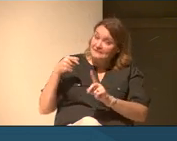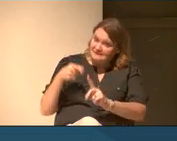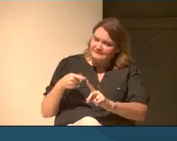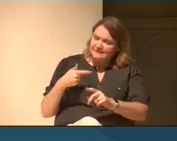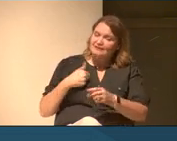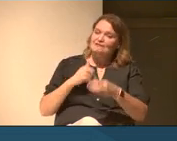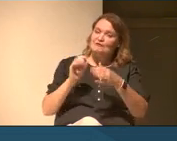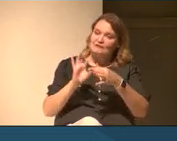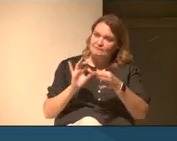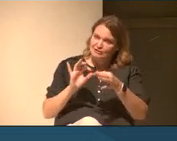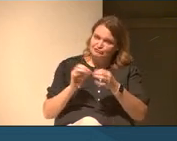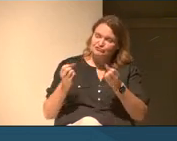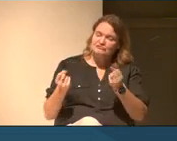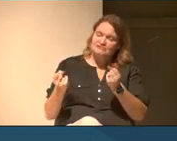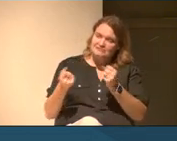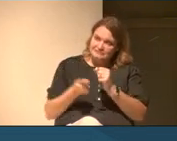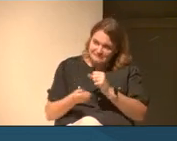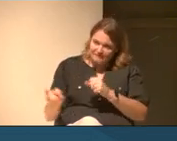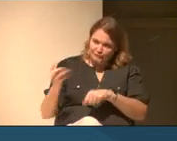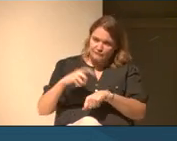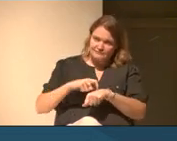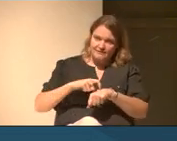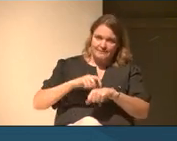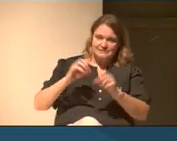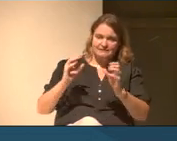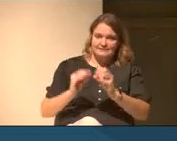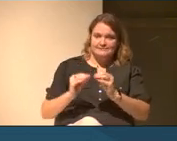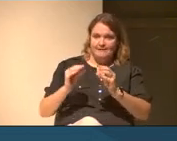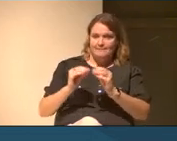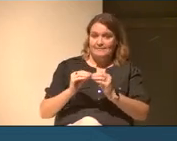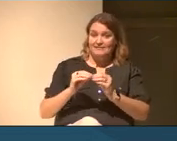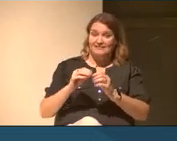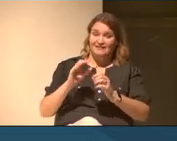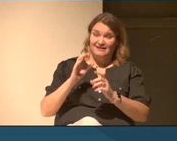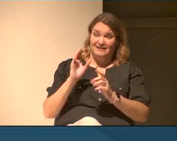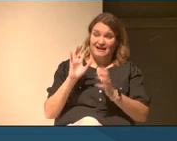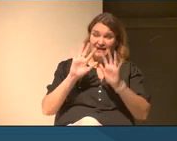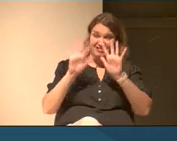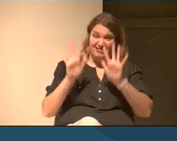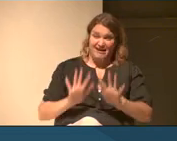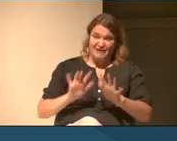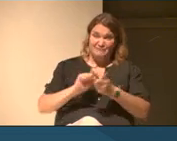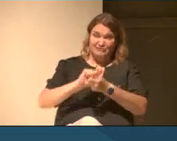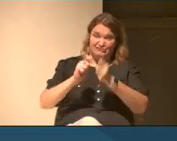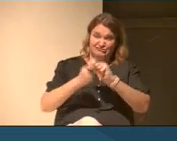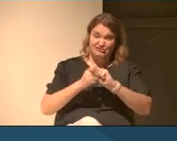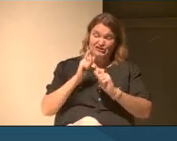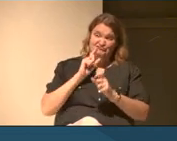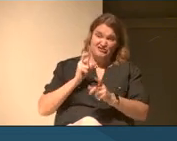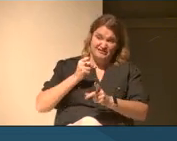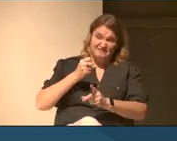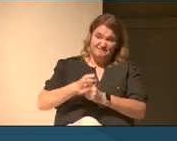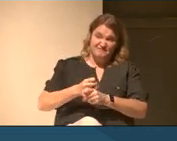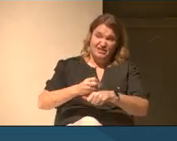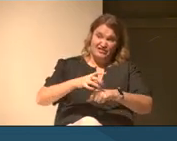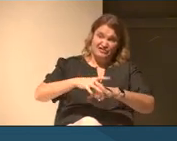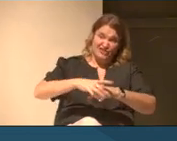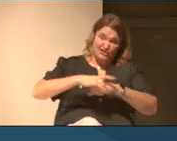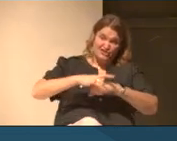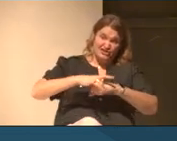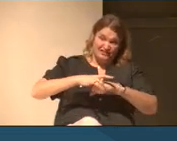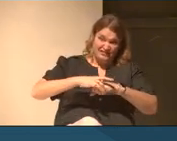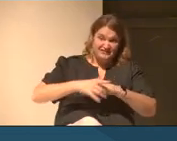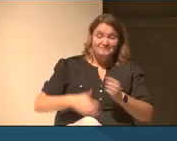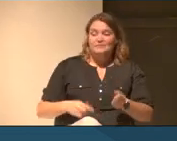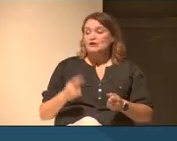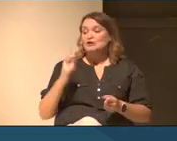in this summit, climate change is having an impact on the Earth as a whole and on the ocean itself. And here you see a chart of